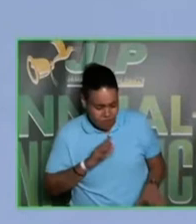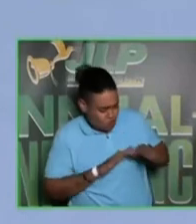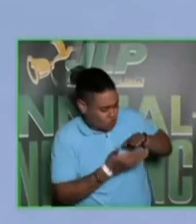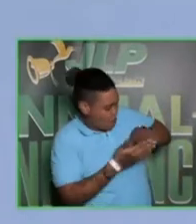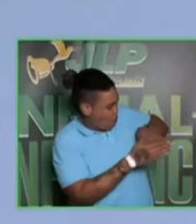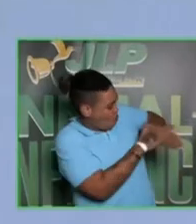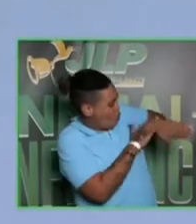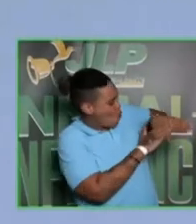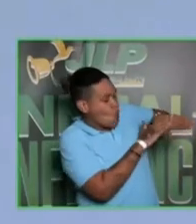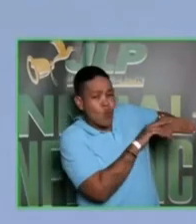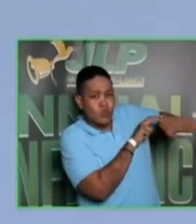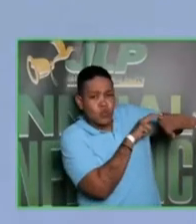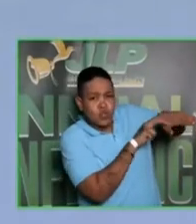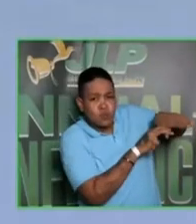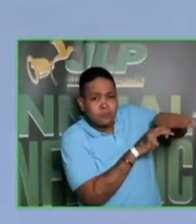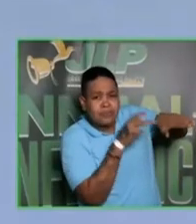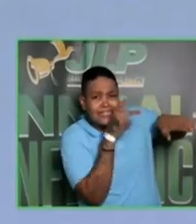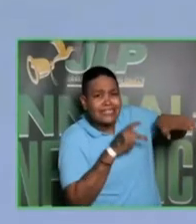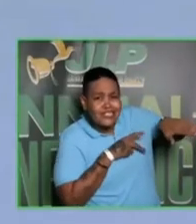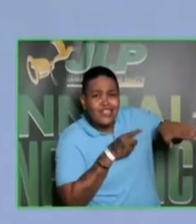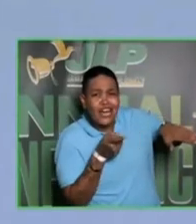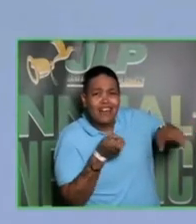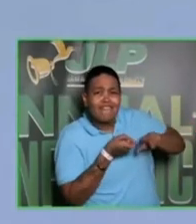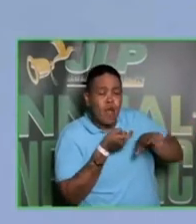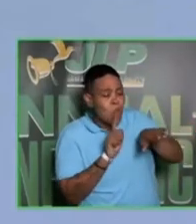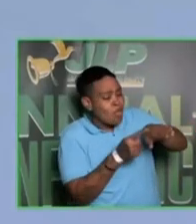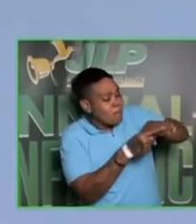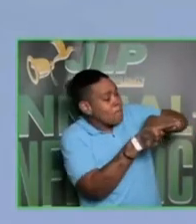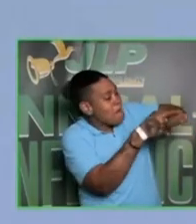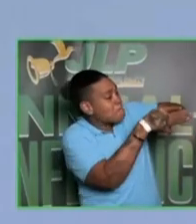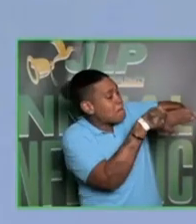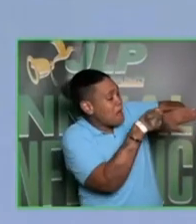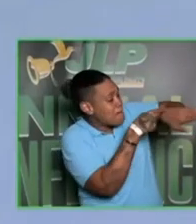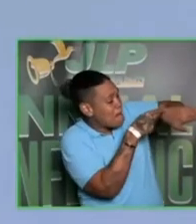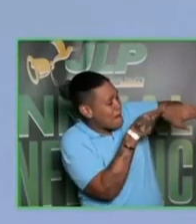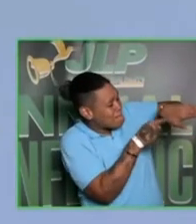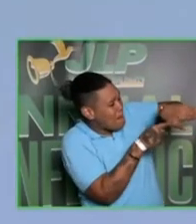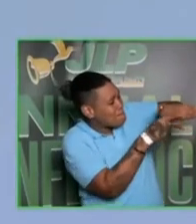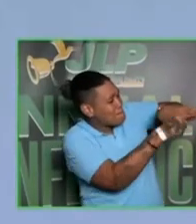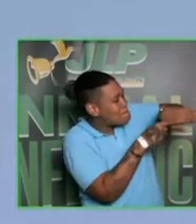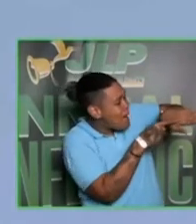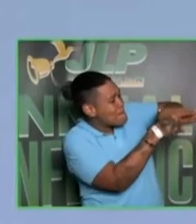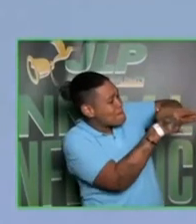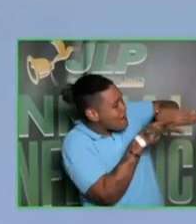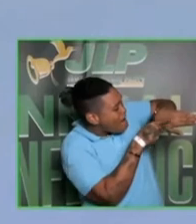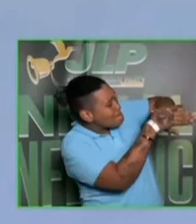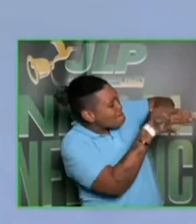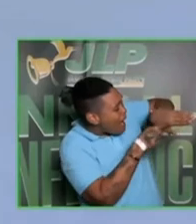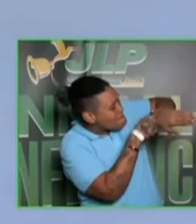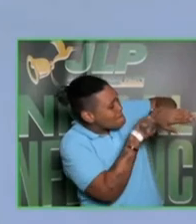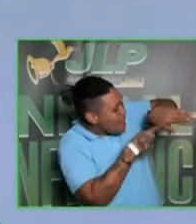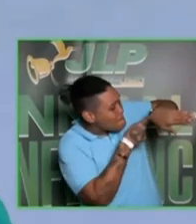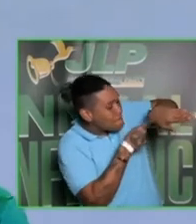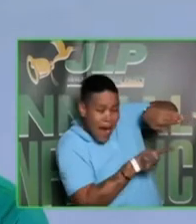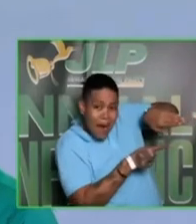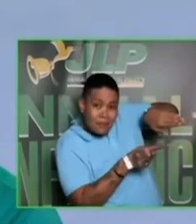Jamaica, from every nook and cranny, from every corner and crevice, to go